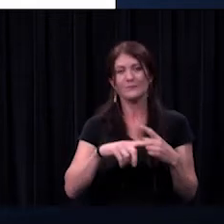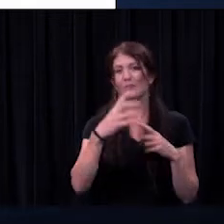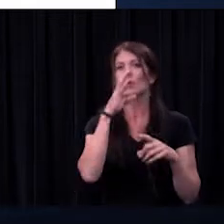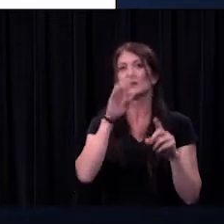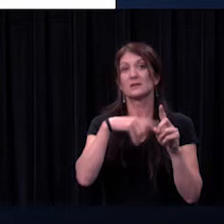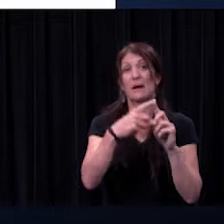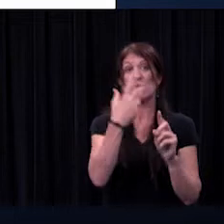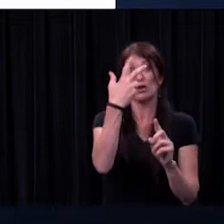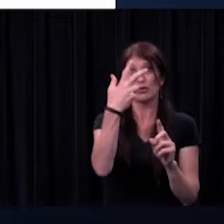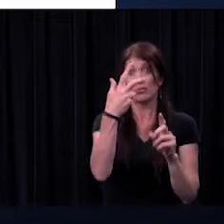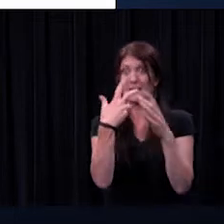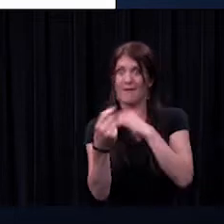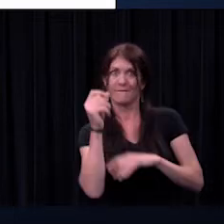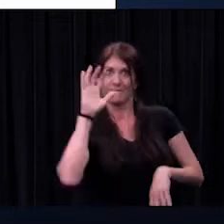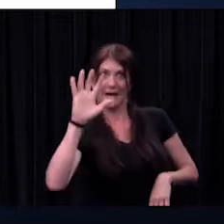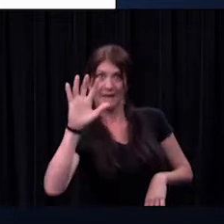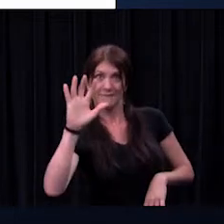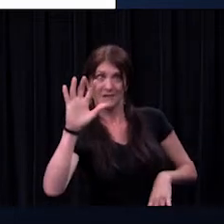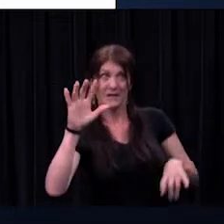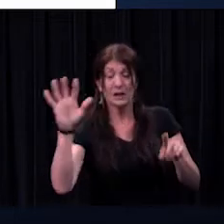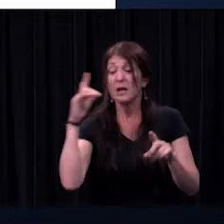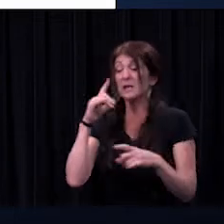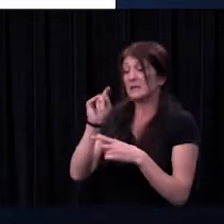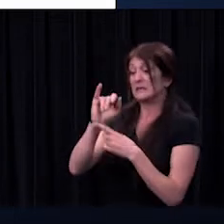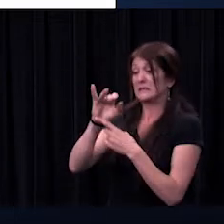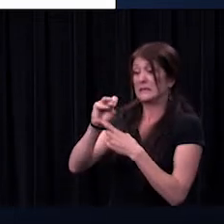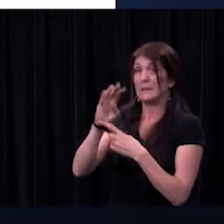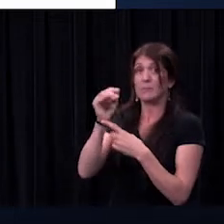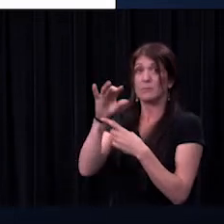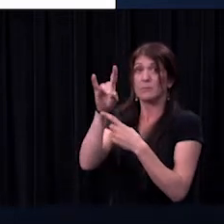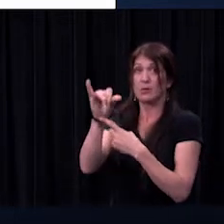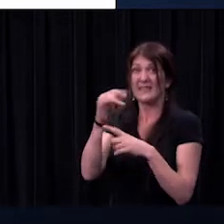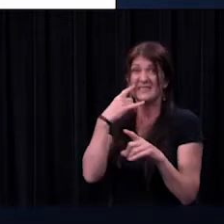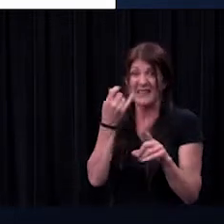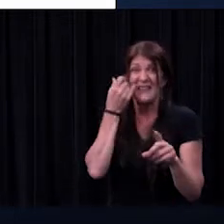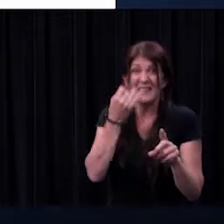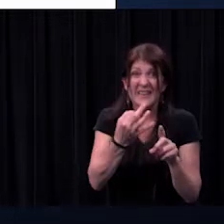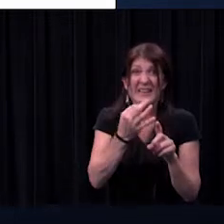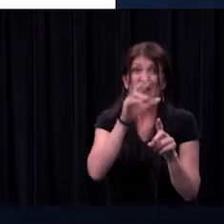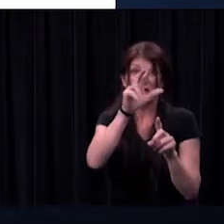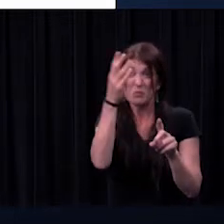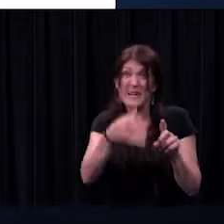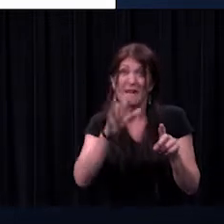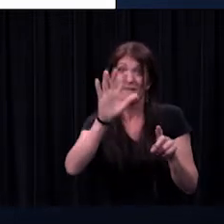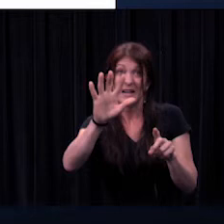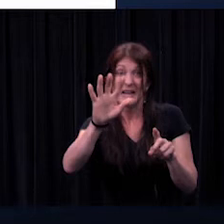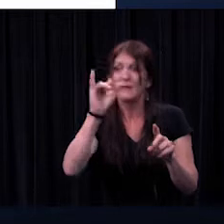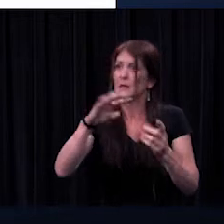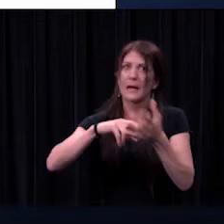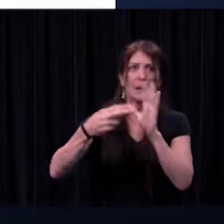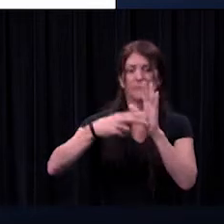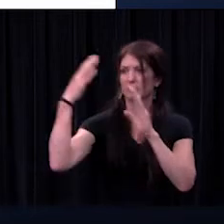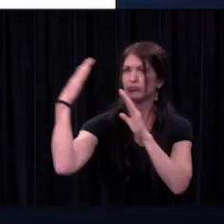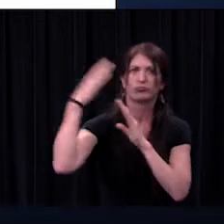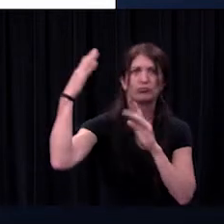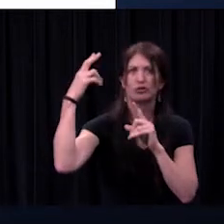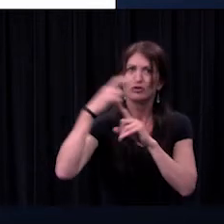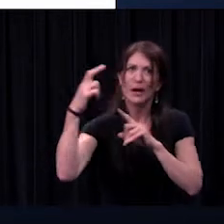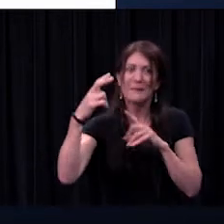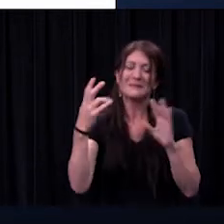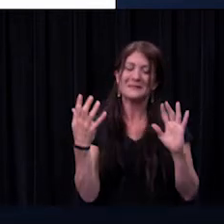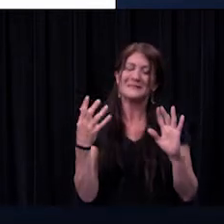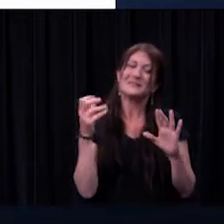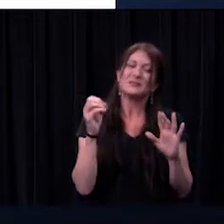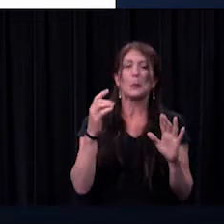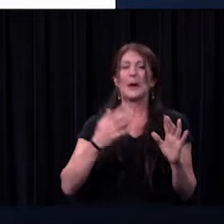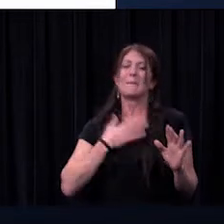me that 3 out of 5 get you in the Hall of Fame. And I said that's true, but 0 out of 5 get you cut. So I was glad we got 3 of them